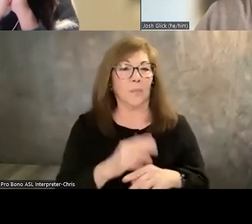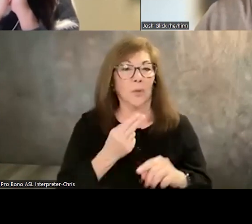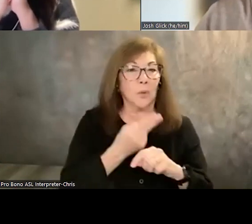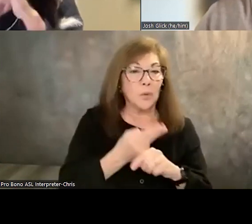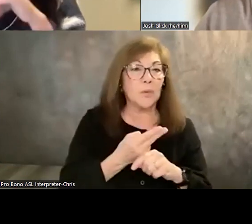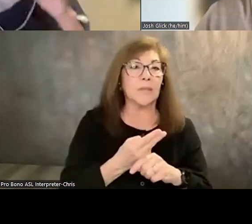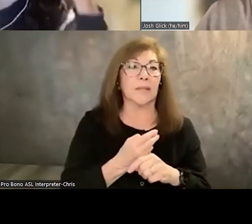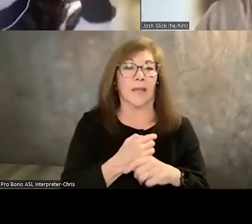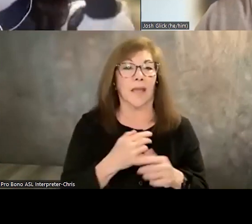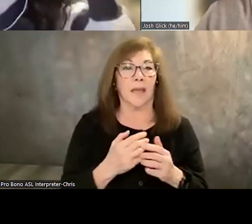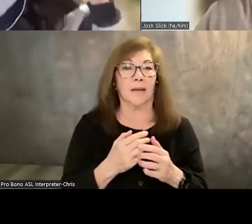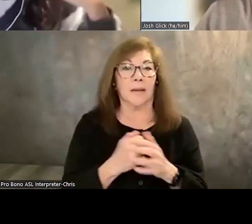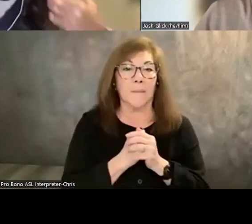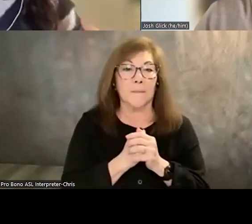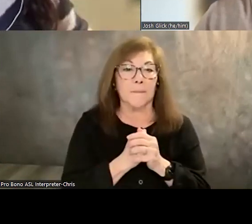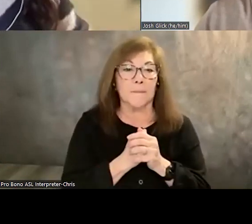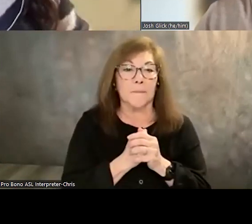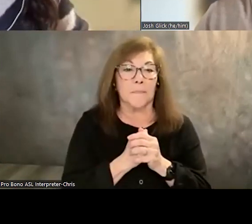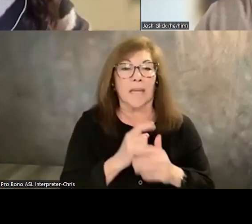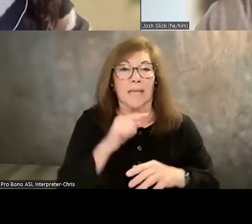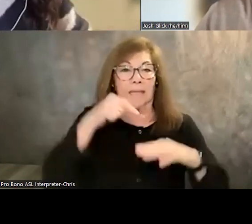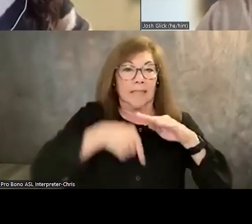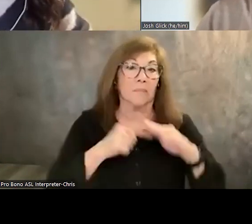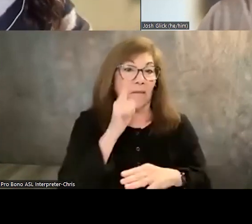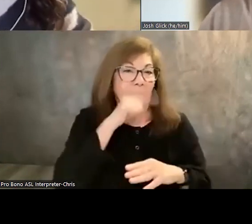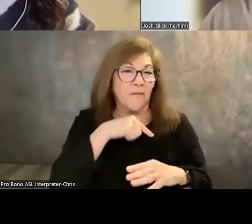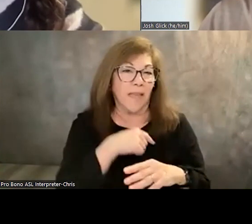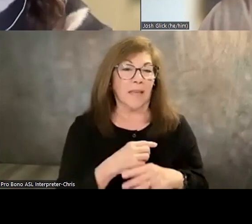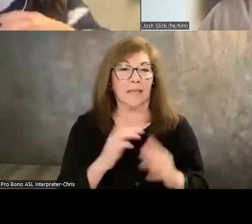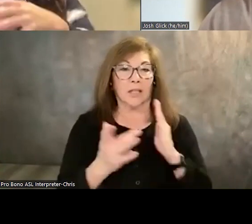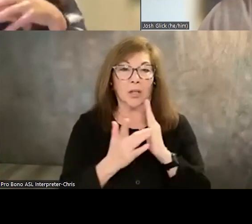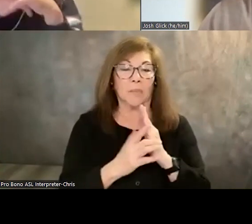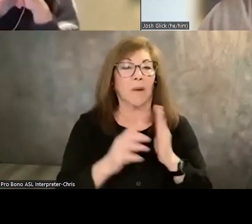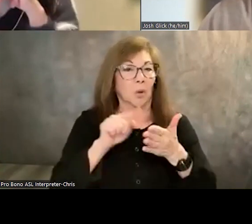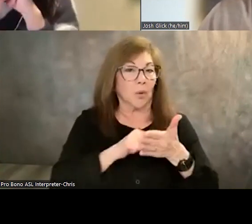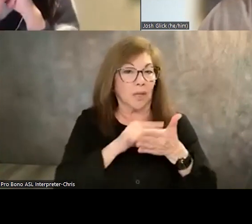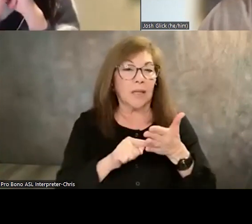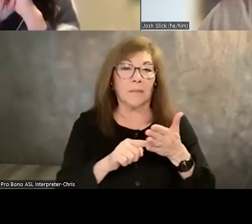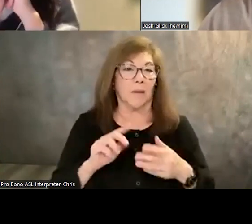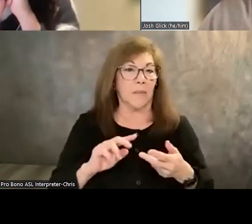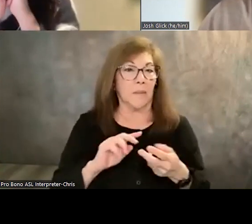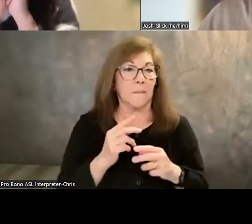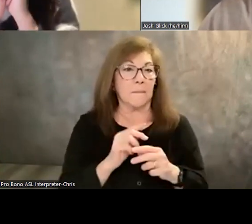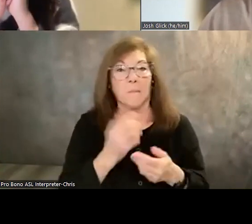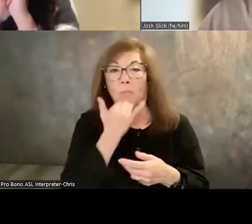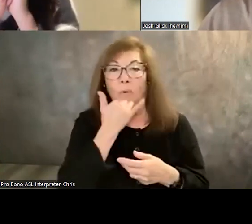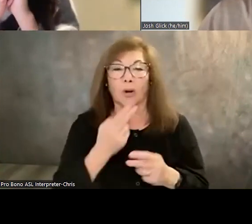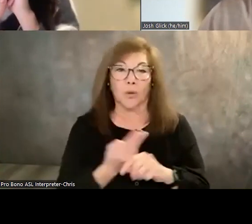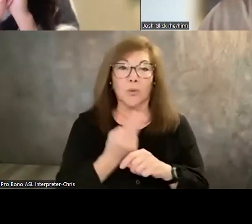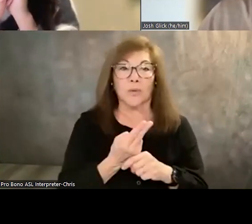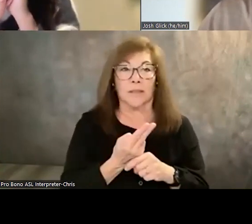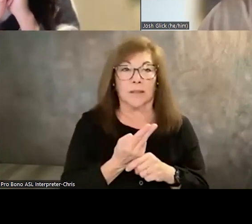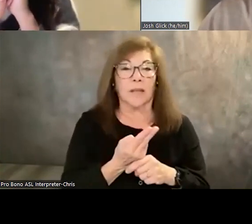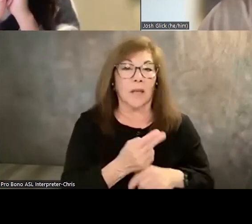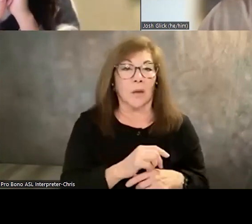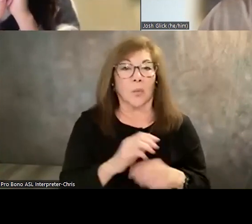and embraces deepfake technologies, whilst also critiquing, you know, the horrendous misuse when it is weaponized without